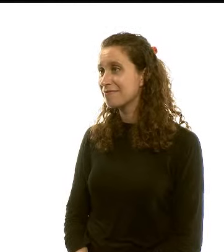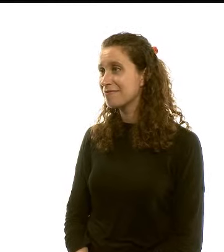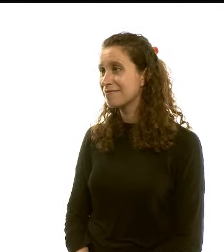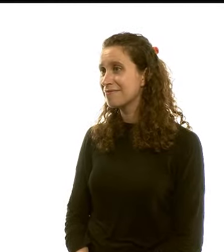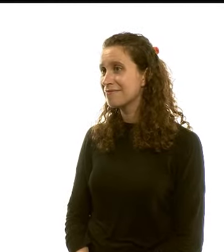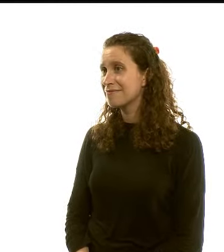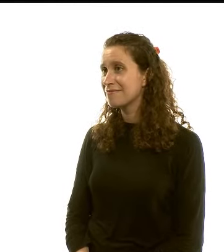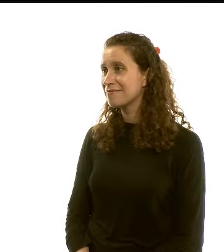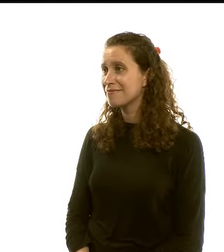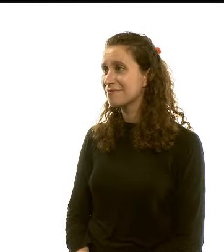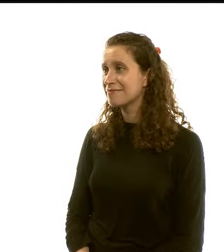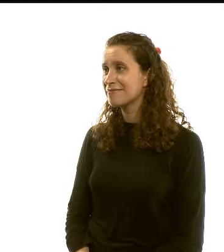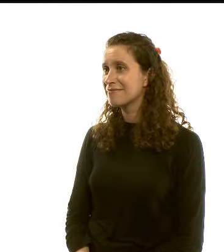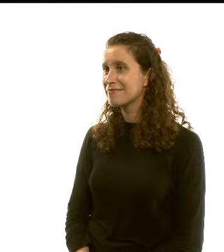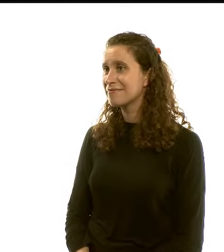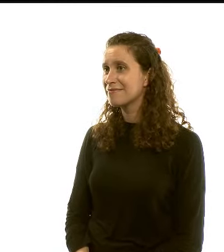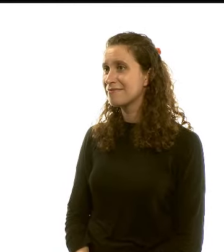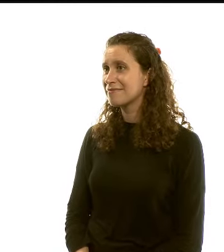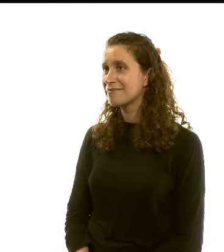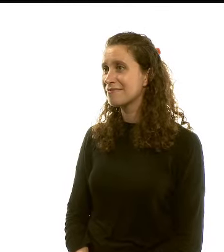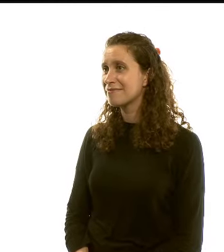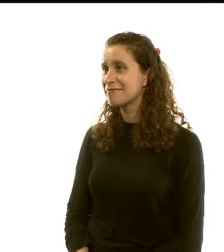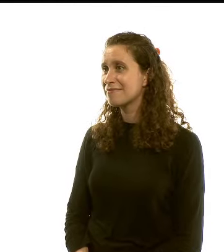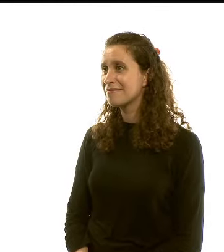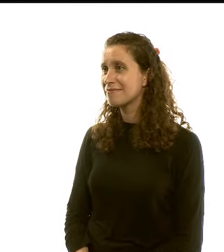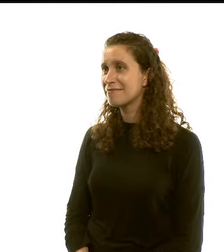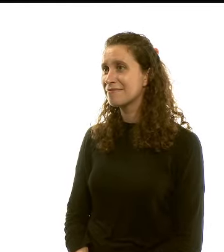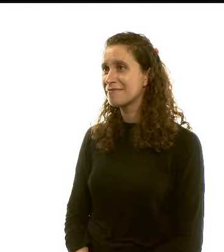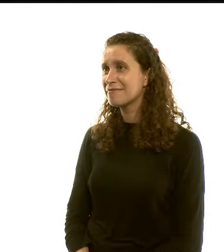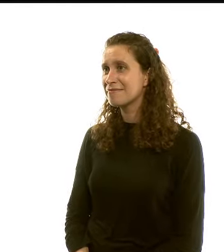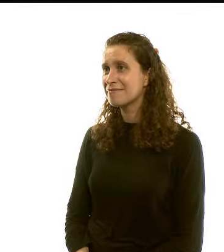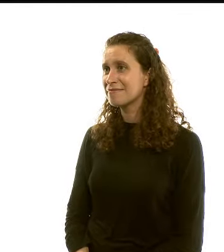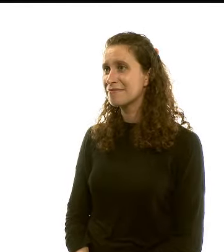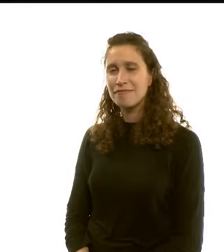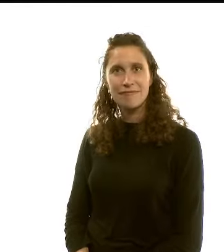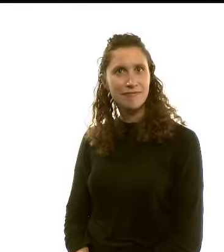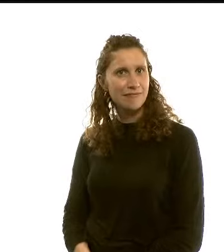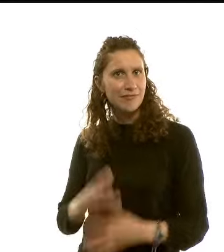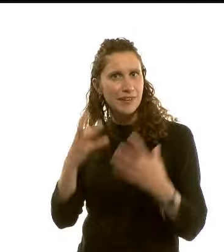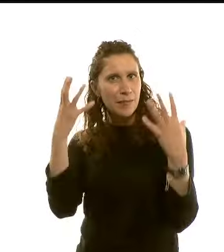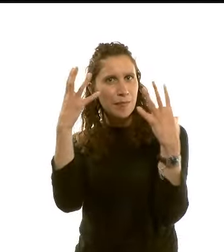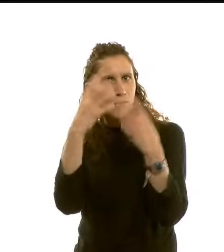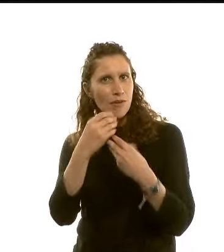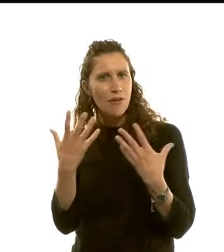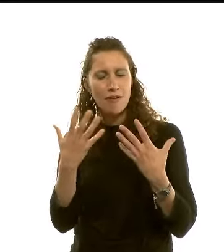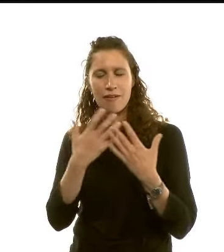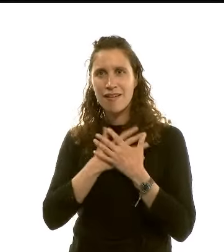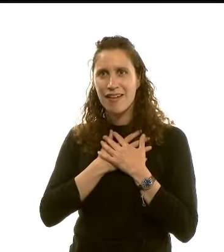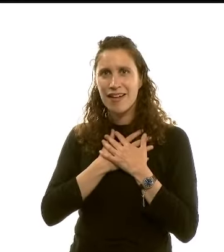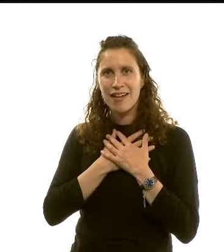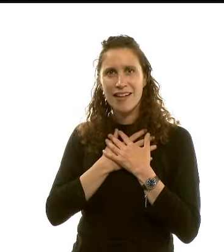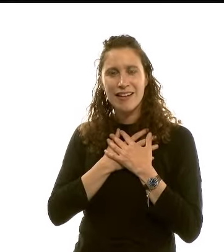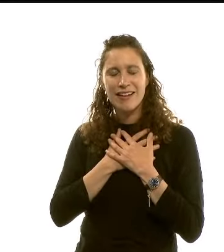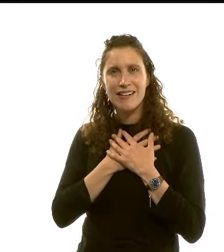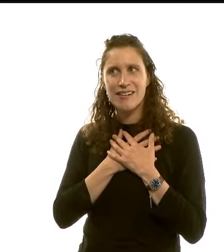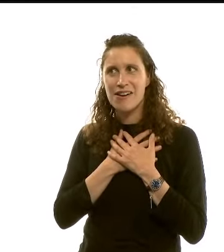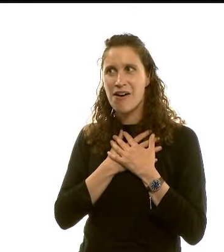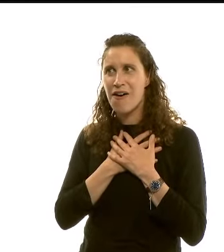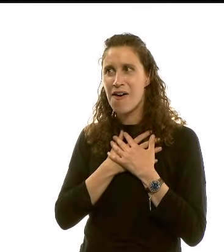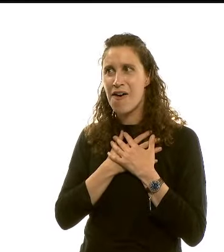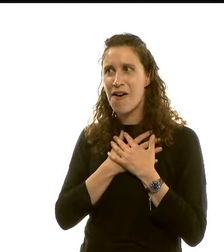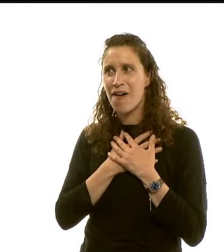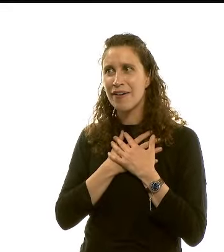it. Oh. Wow. Okay, here we are. I know. This is beautiful. I like don't want to this. leave. No. I